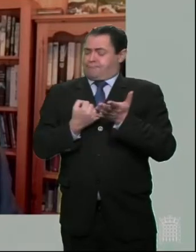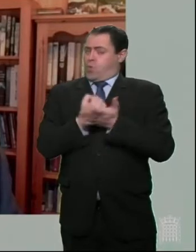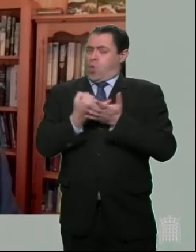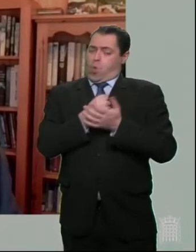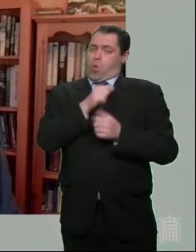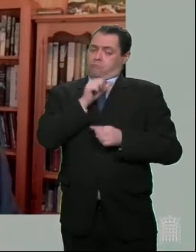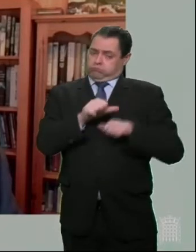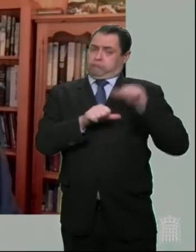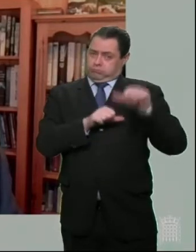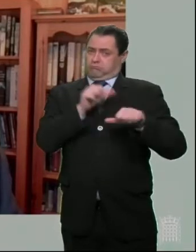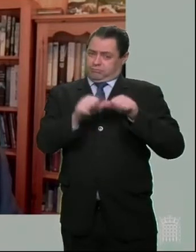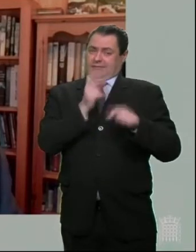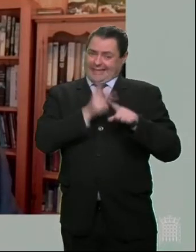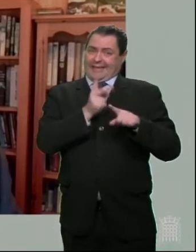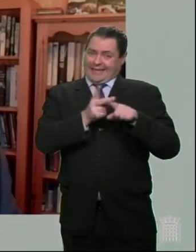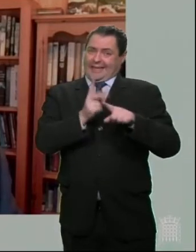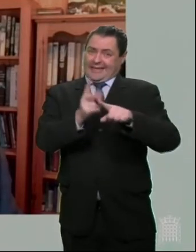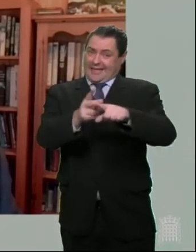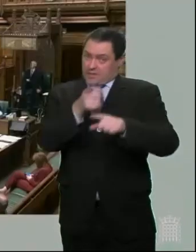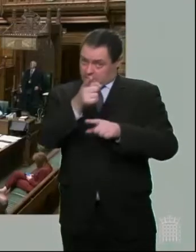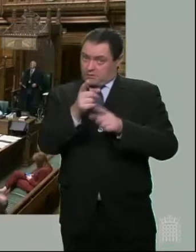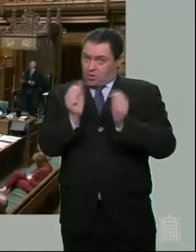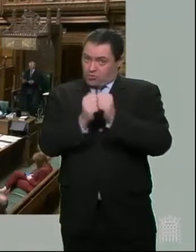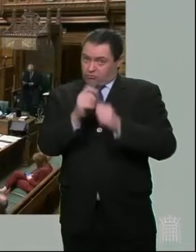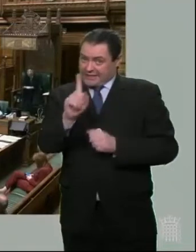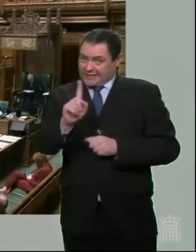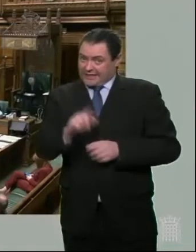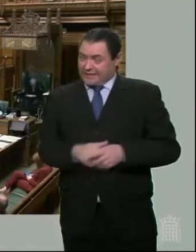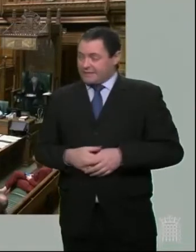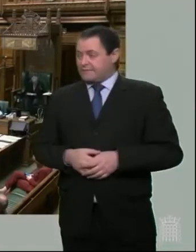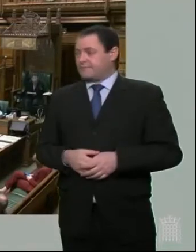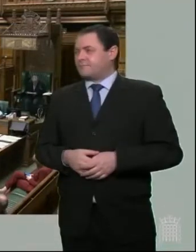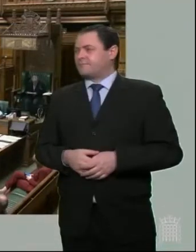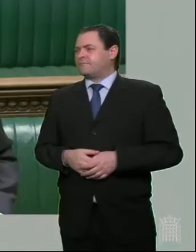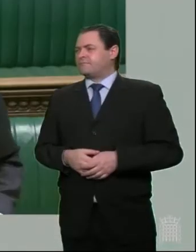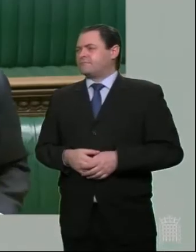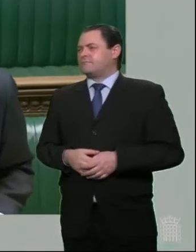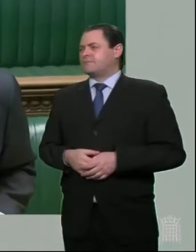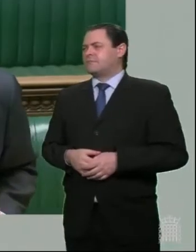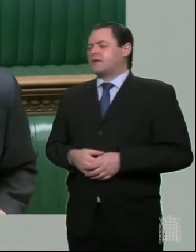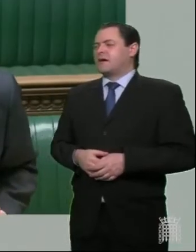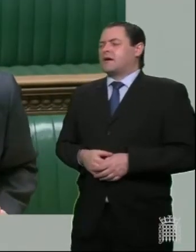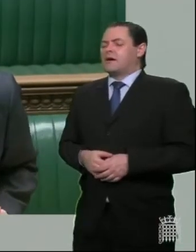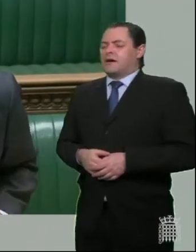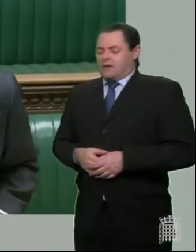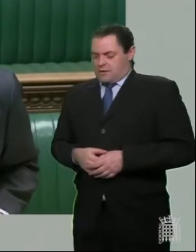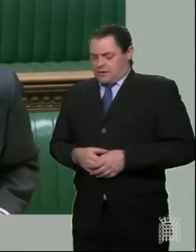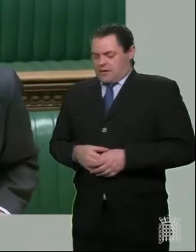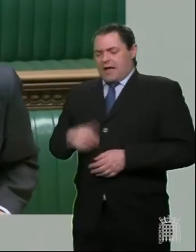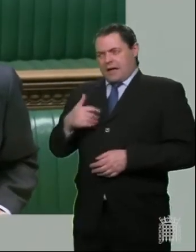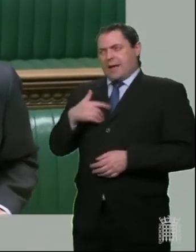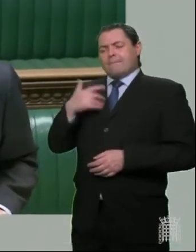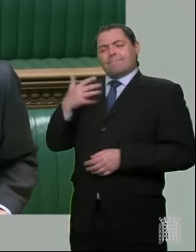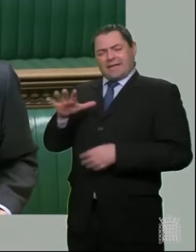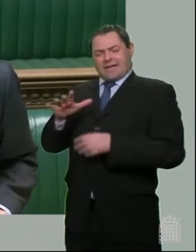Minister still agree with the scientists? Prime Minister. Mr. Speaker, we've throughout followed